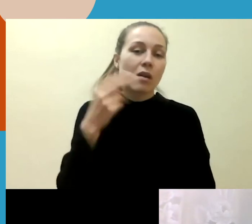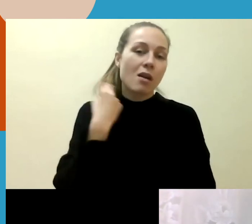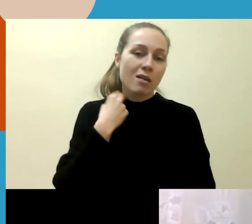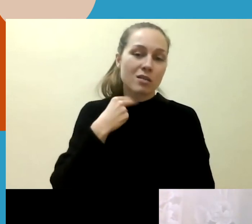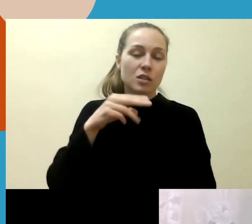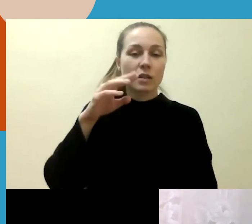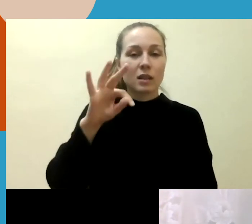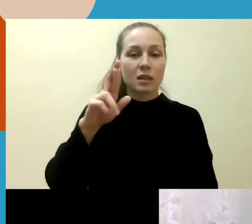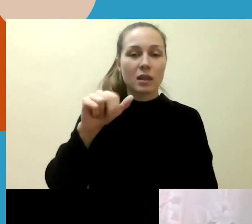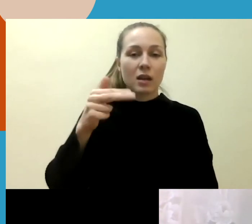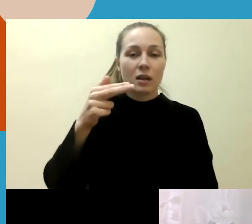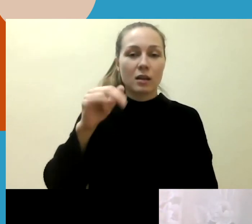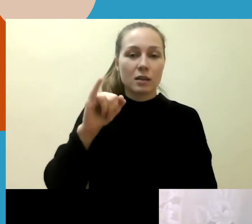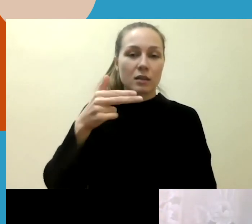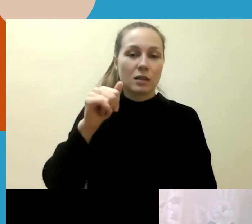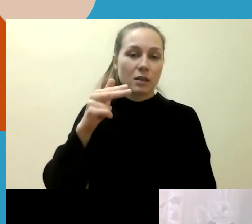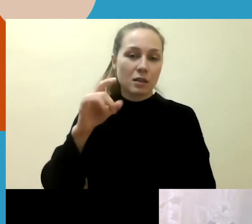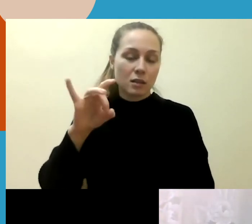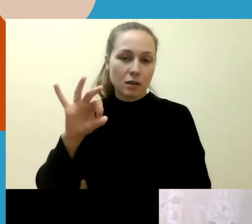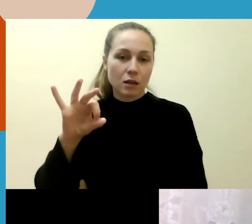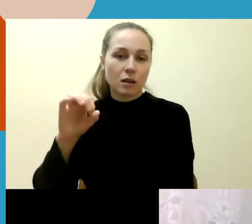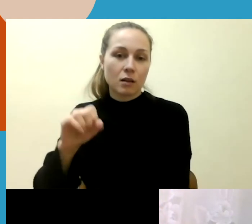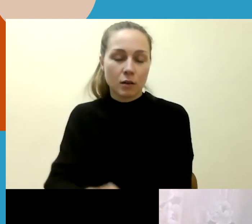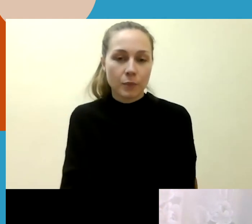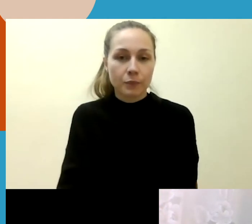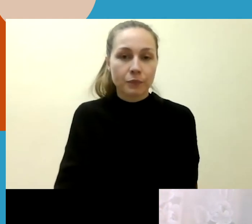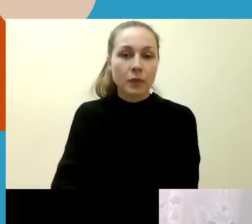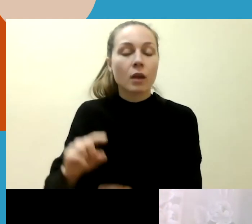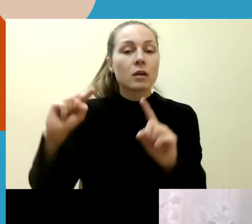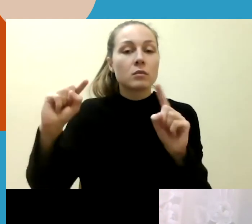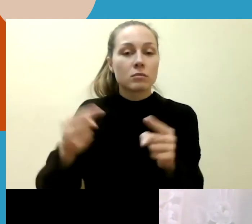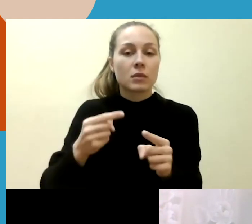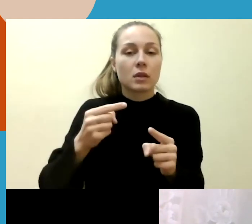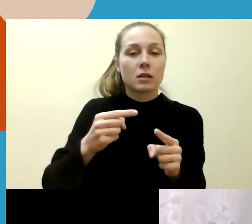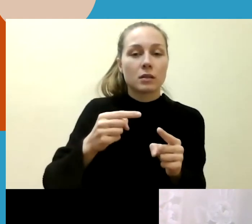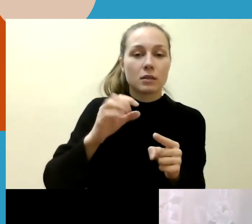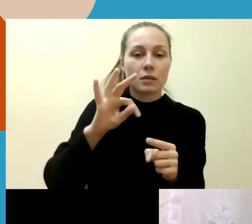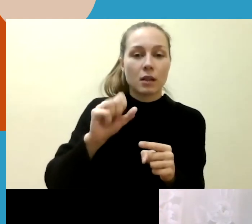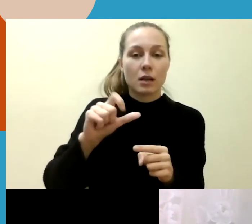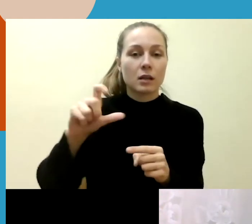Training Against Hate Crime for Law Enforcement. That is a program called Training.